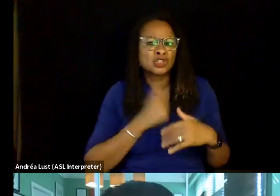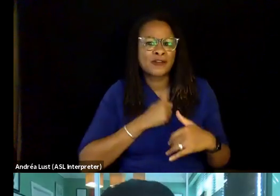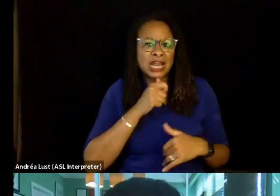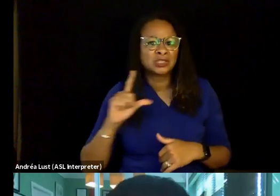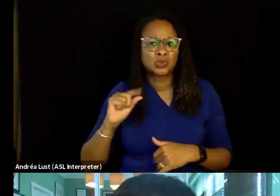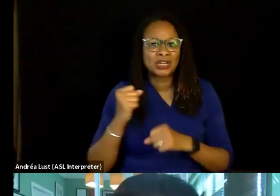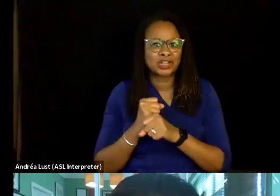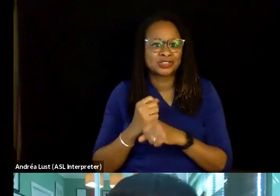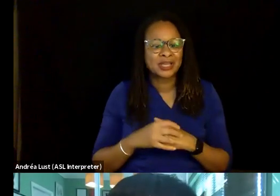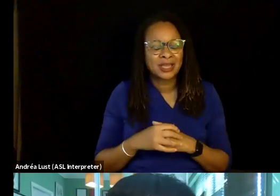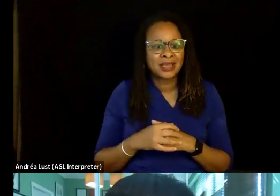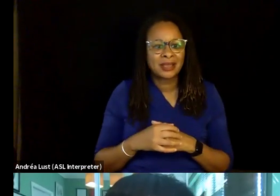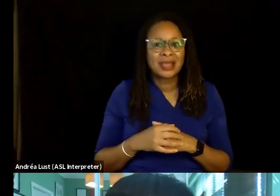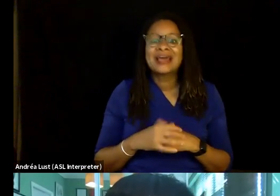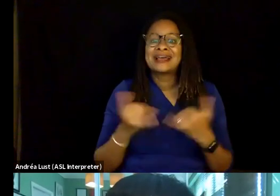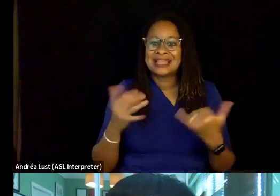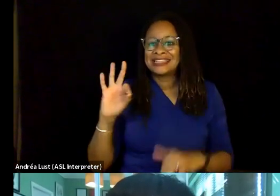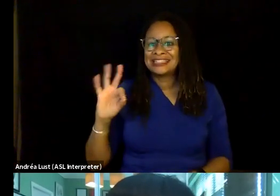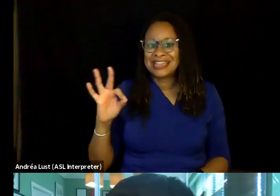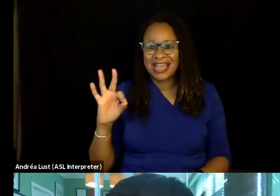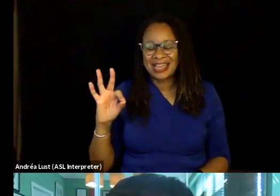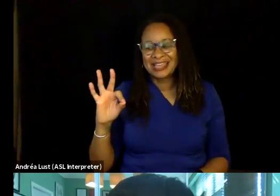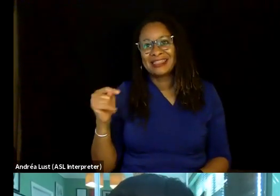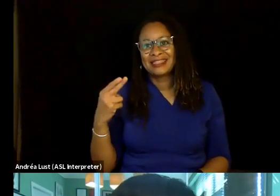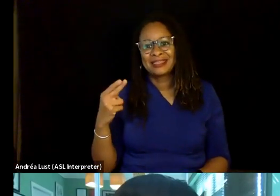It is now, what is it? The ninth year post 9/11.